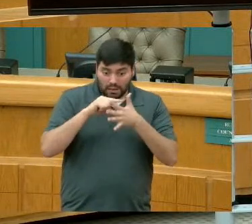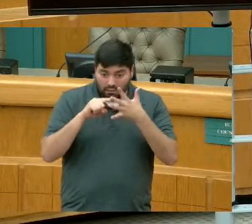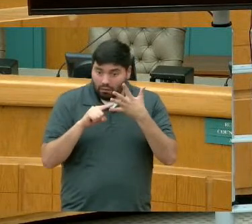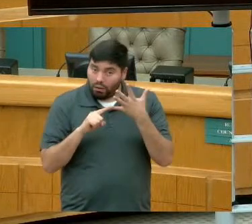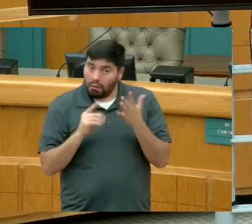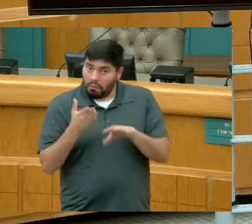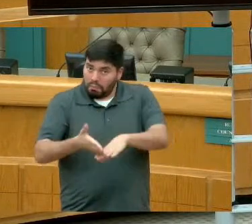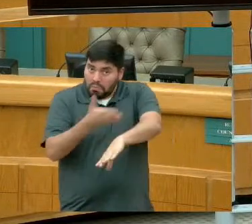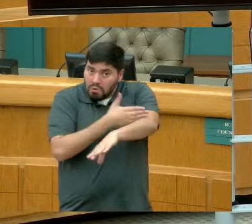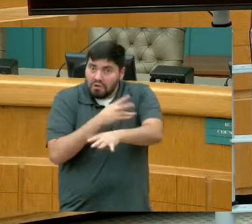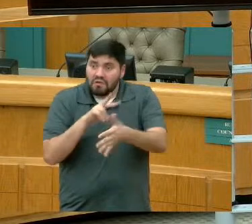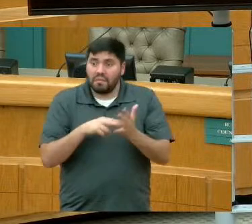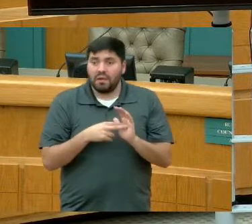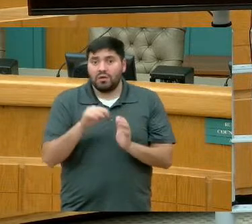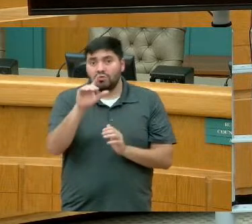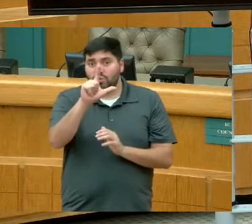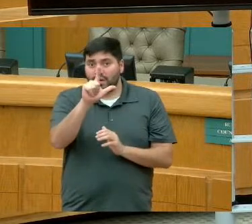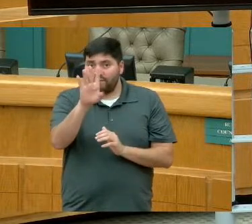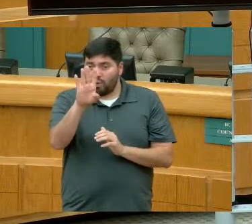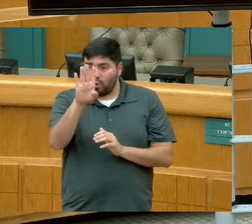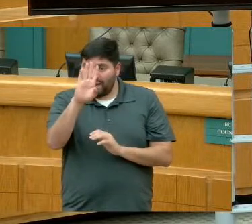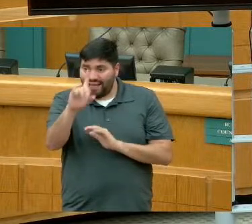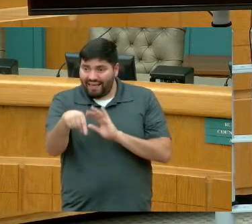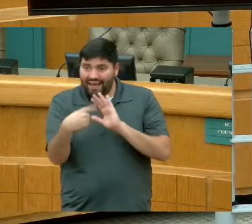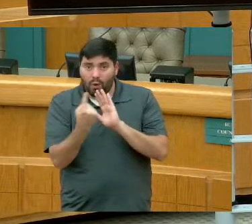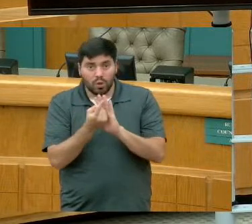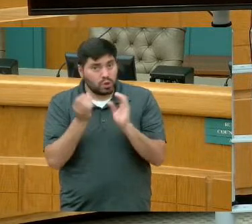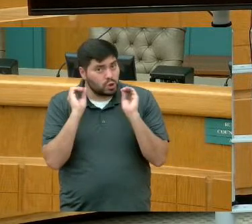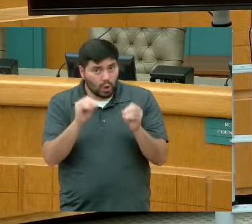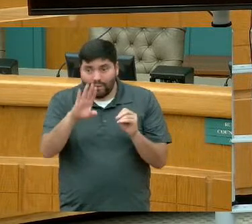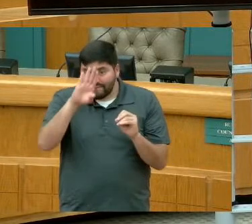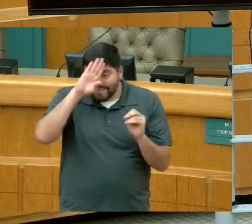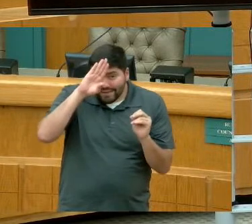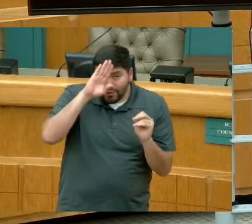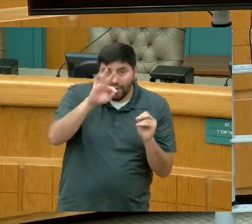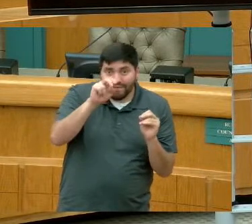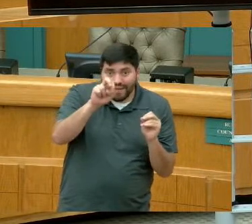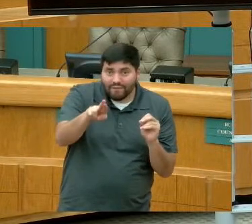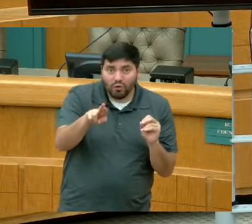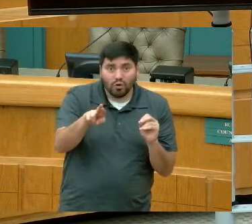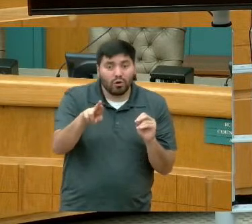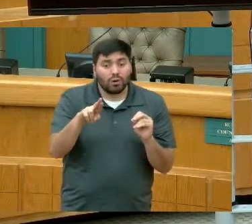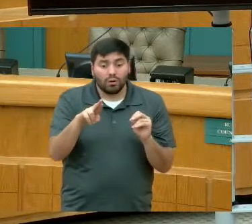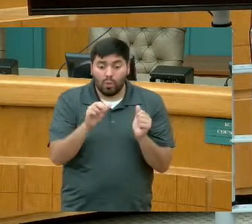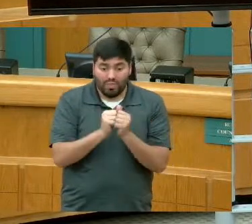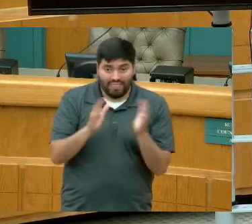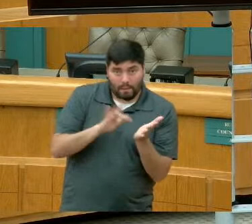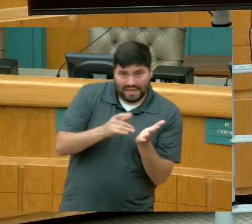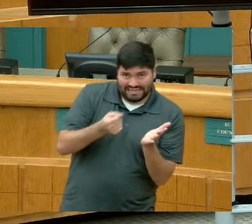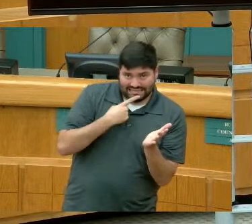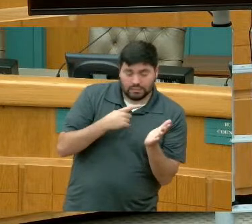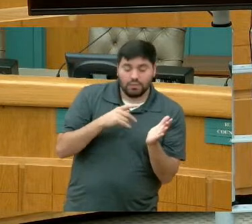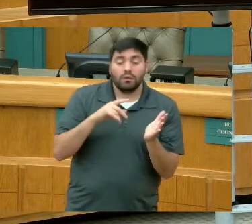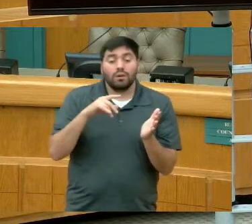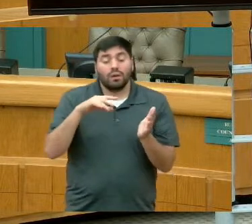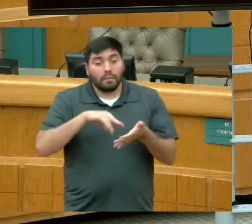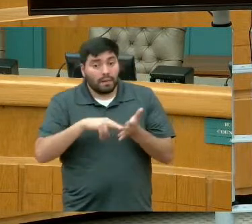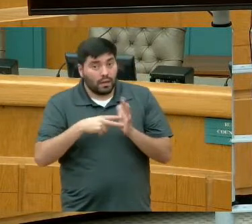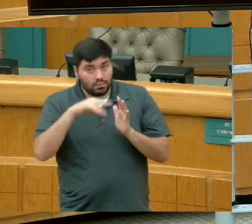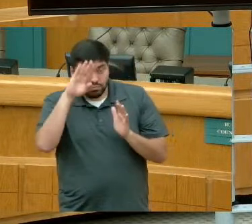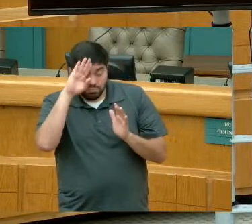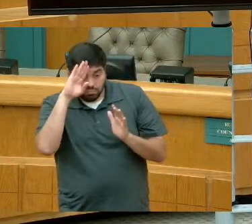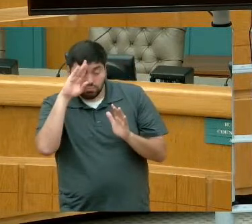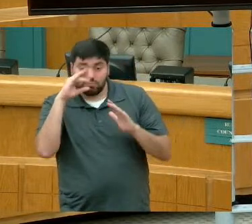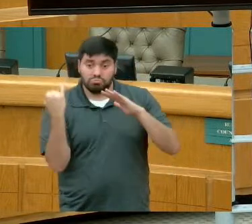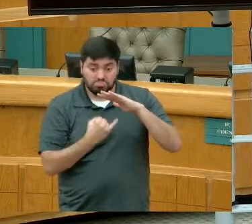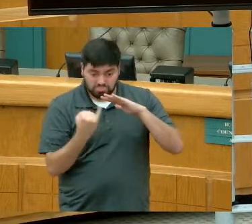improving and you had 24 hours with no fever without taking fever-reducing medication, and you'd